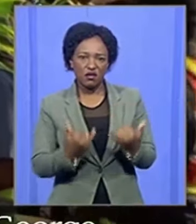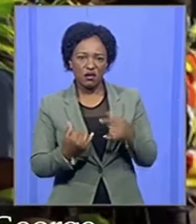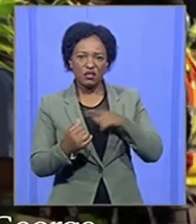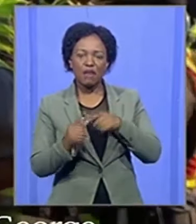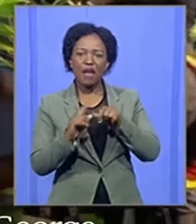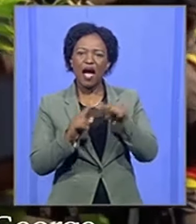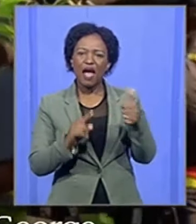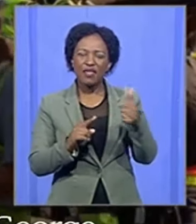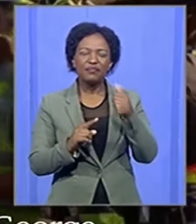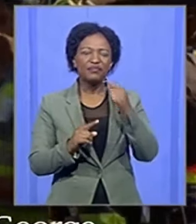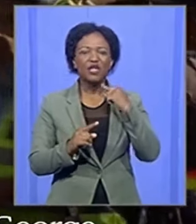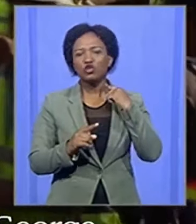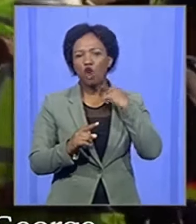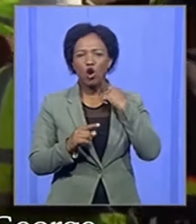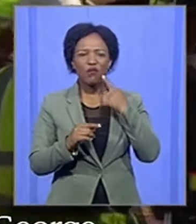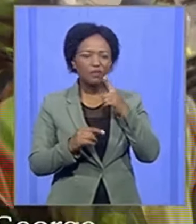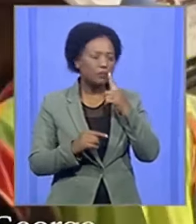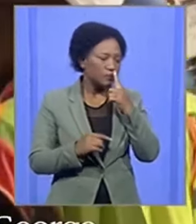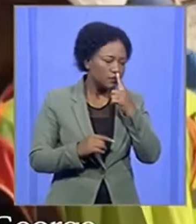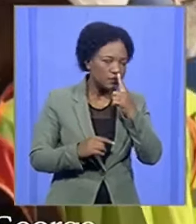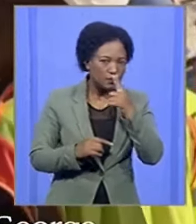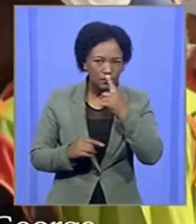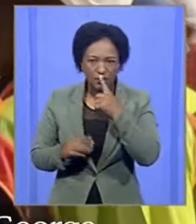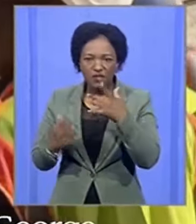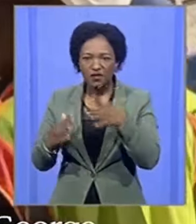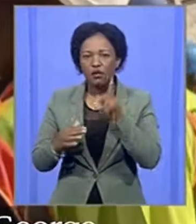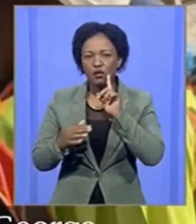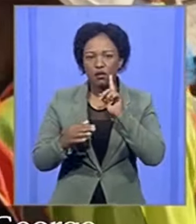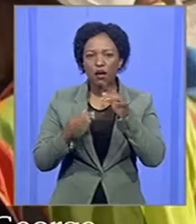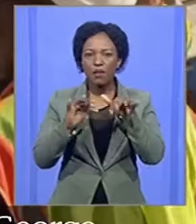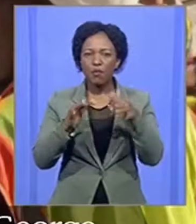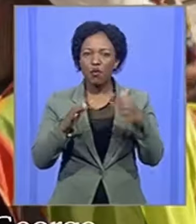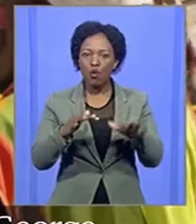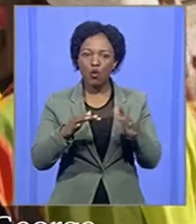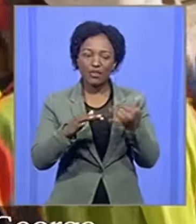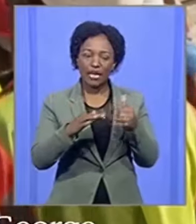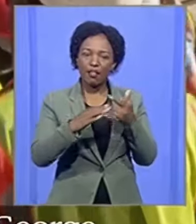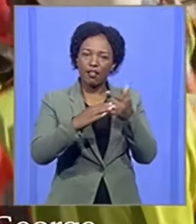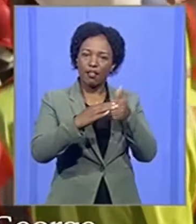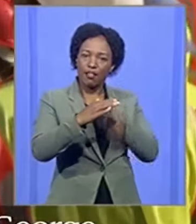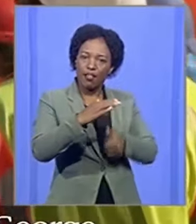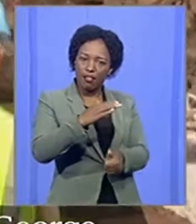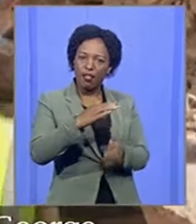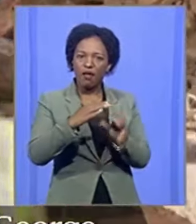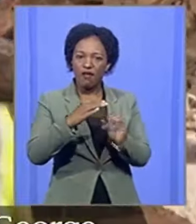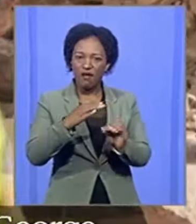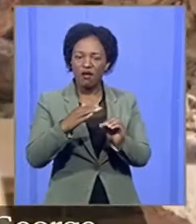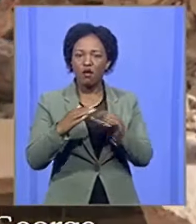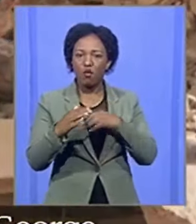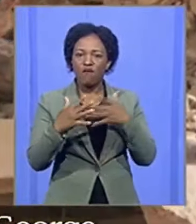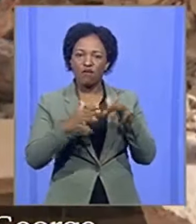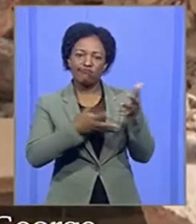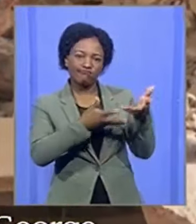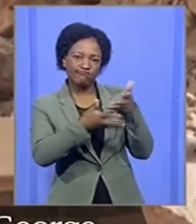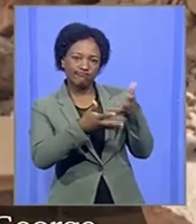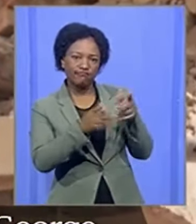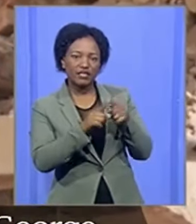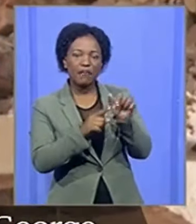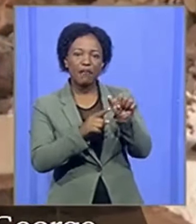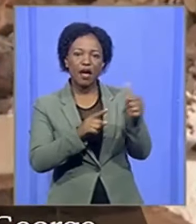tša go dupelela ba beile šedi ya bona go lota mehlala ya bao ba šaretšego morago ga go phuhlama ga moago go hlomile dipoledišano le bao